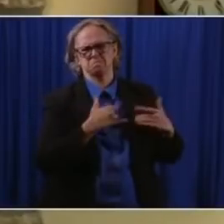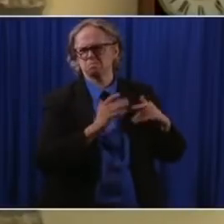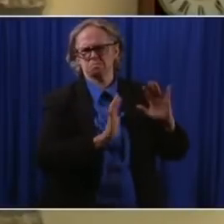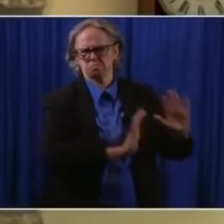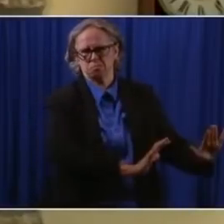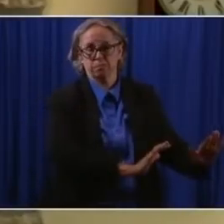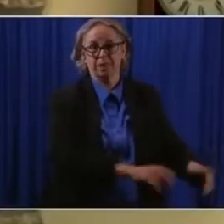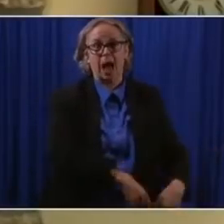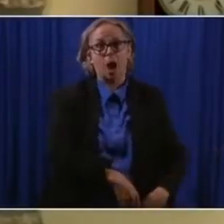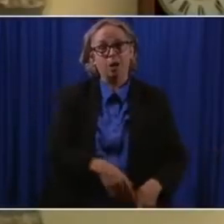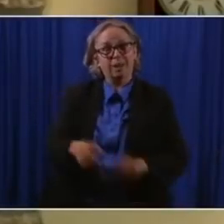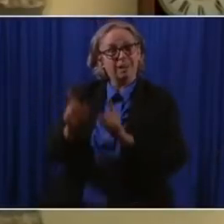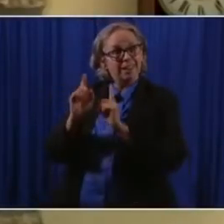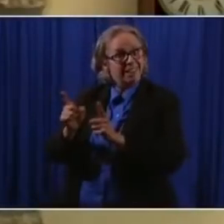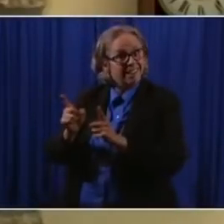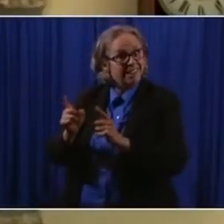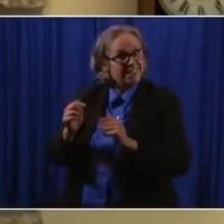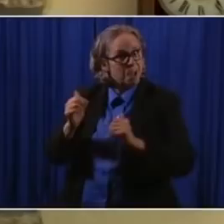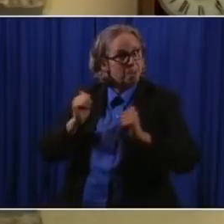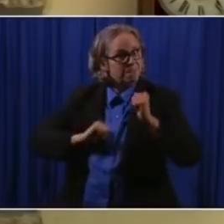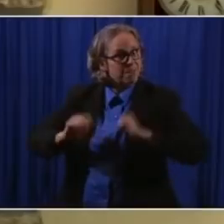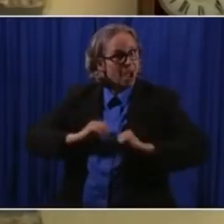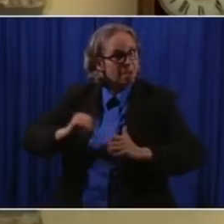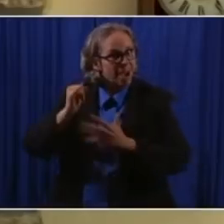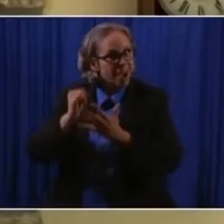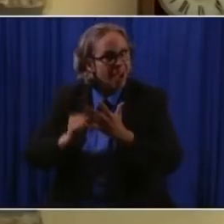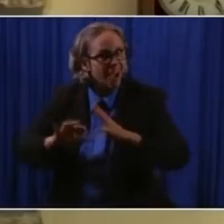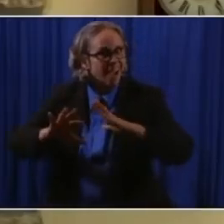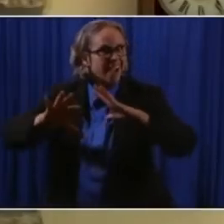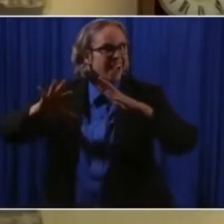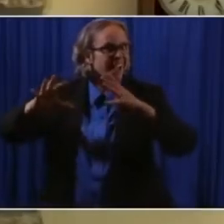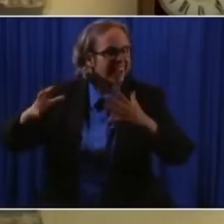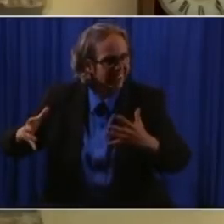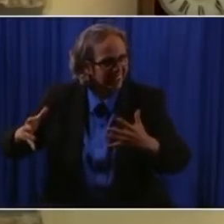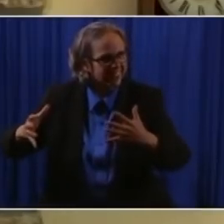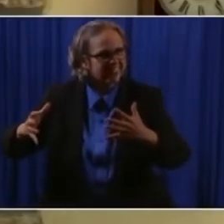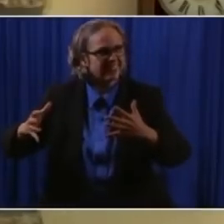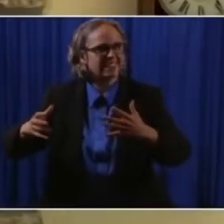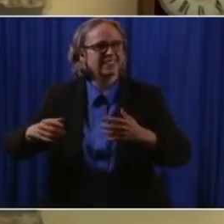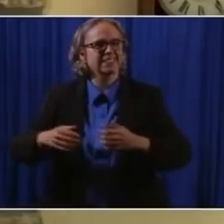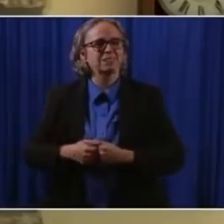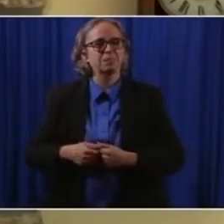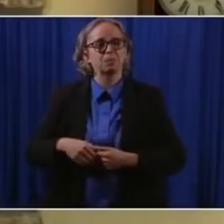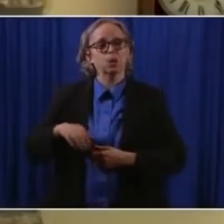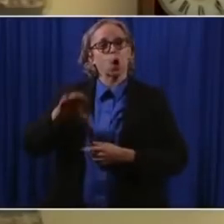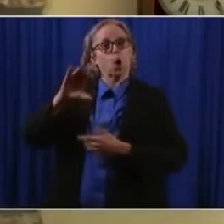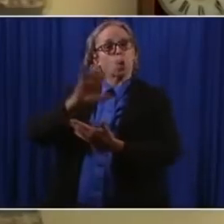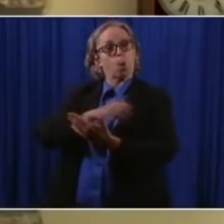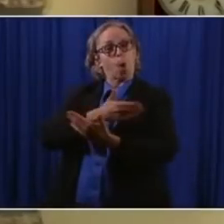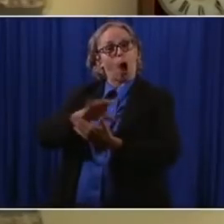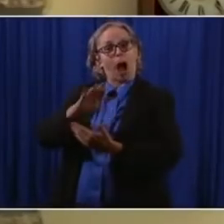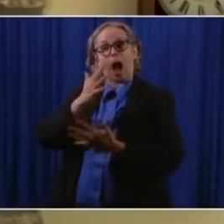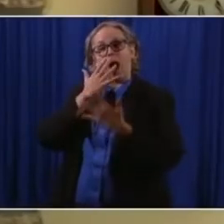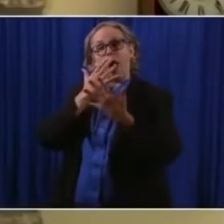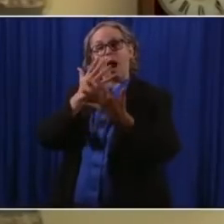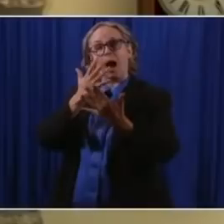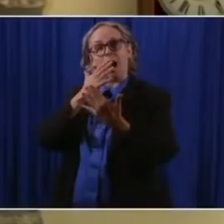that. So don't look for that. Choir is a